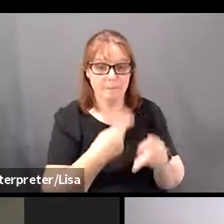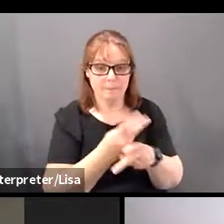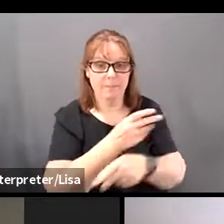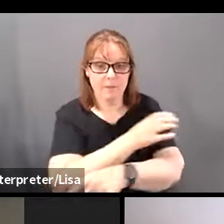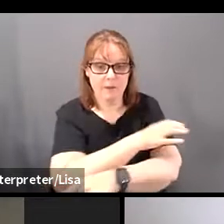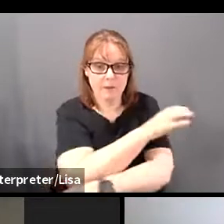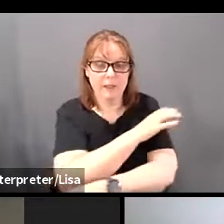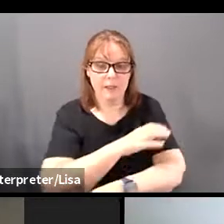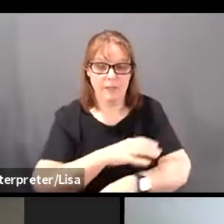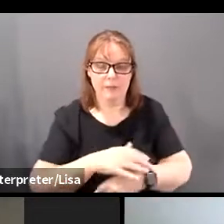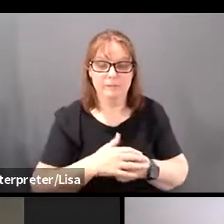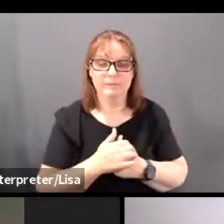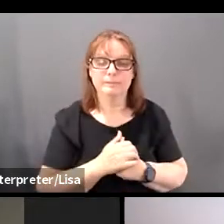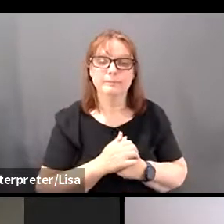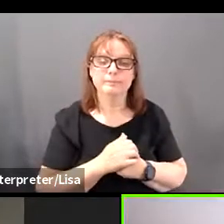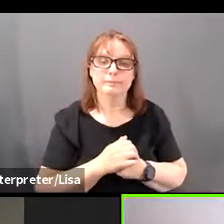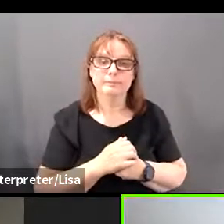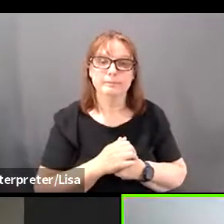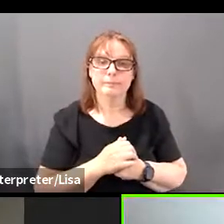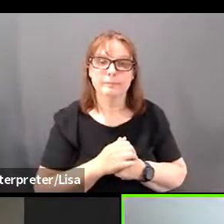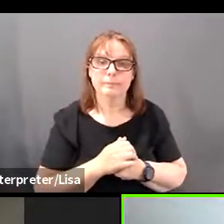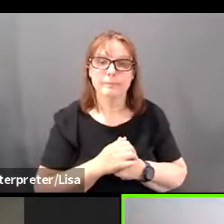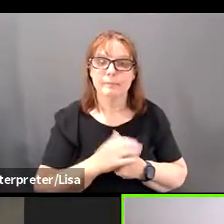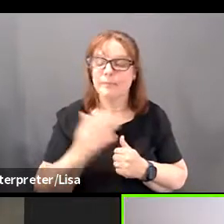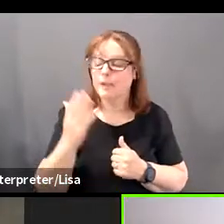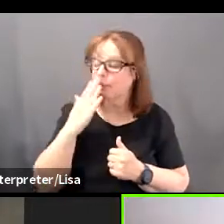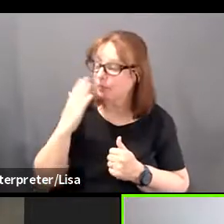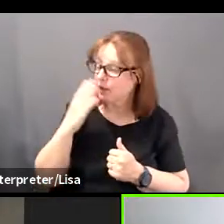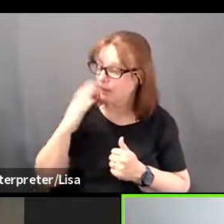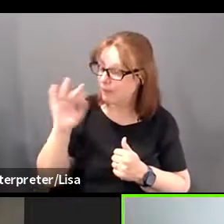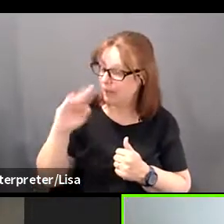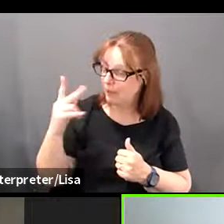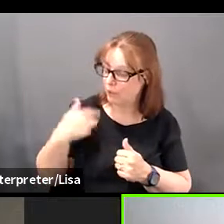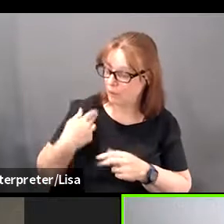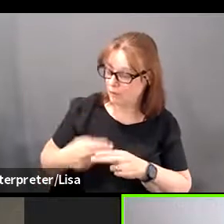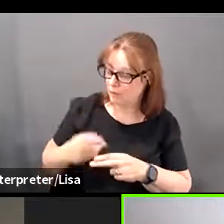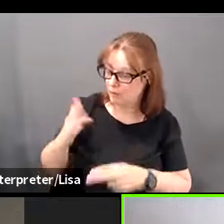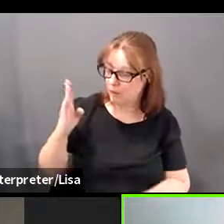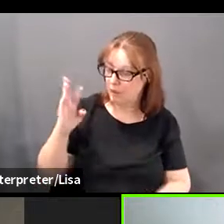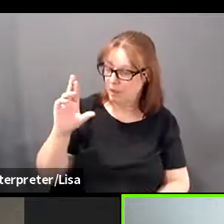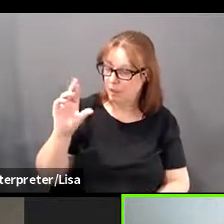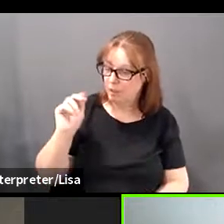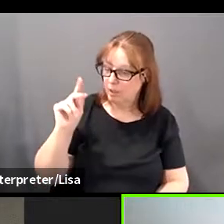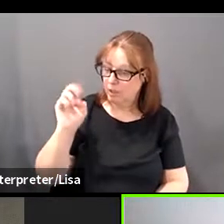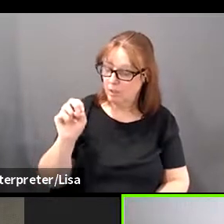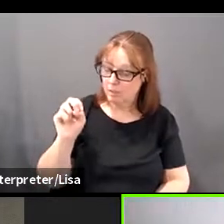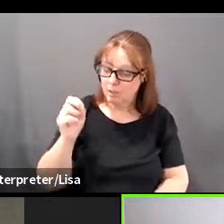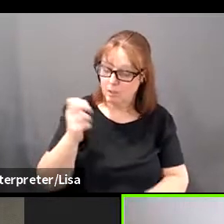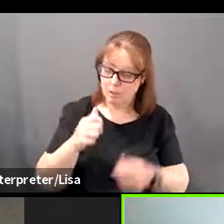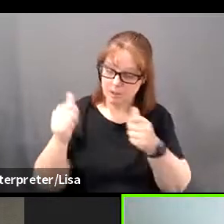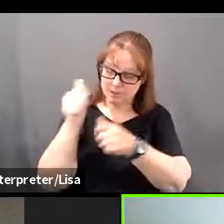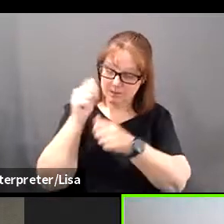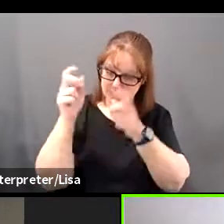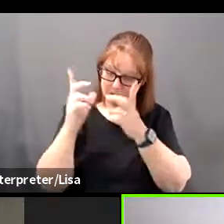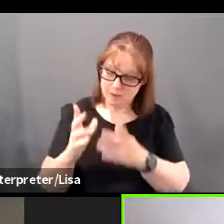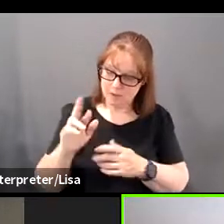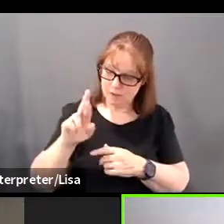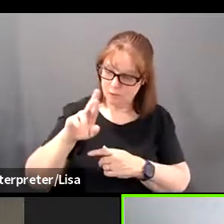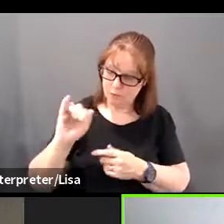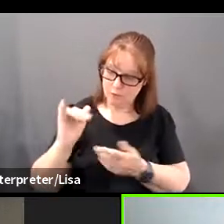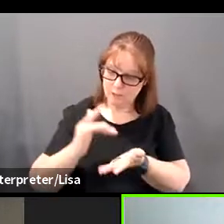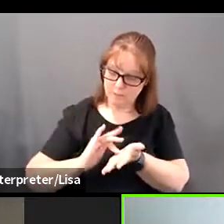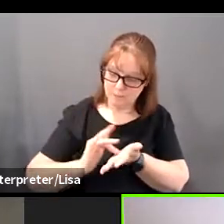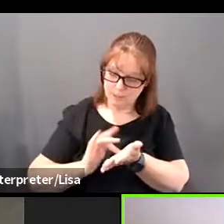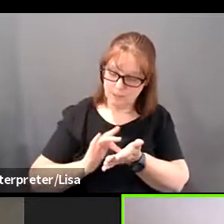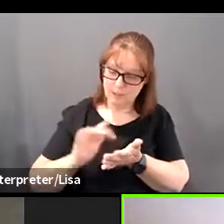looks like. Thank you very much, Mark. My name is Brooke Lawrence. I'm the executive director of the Rhode Island Medical